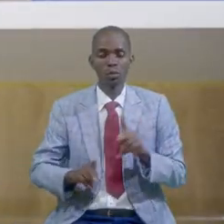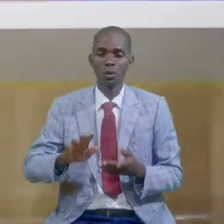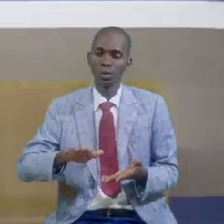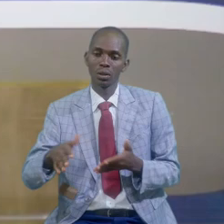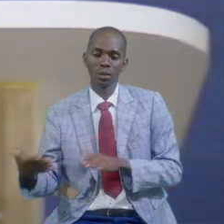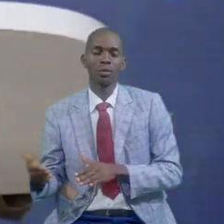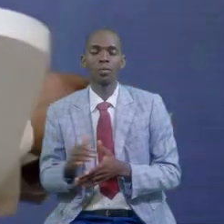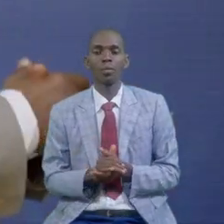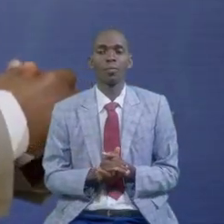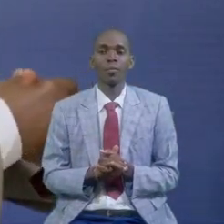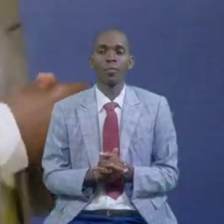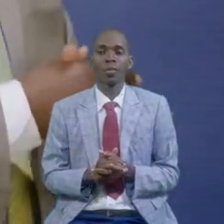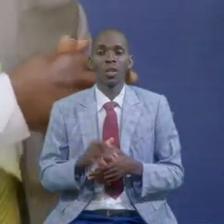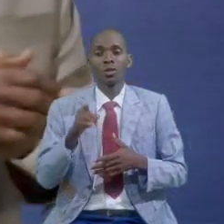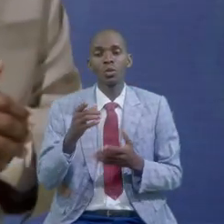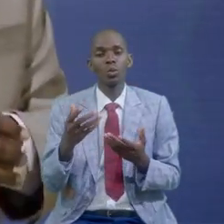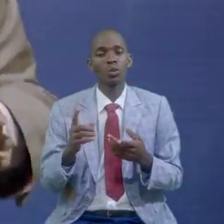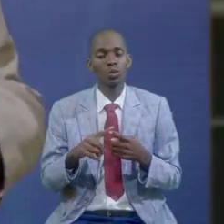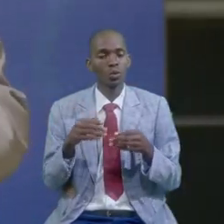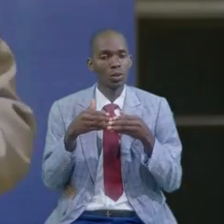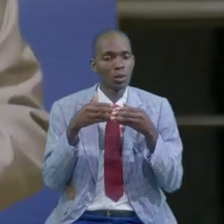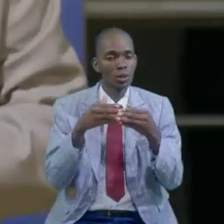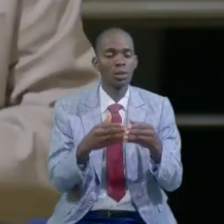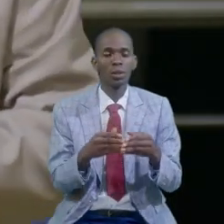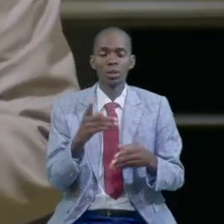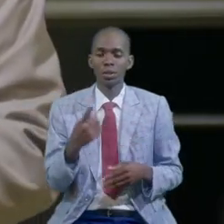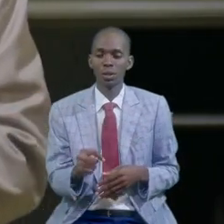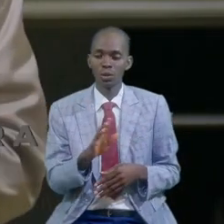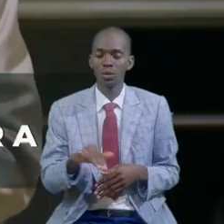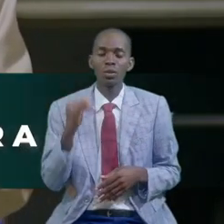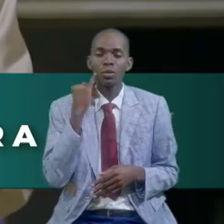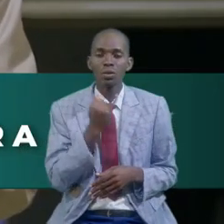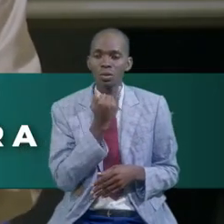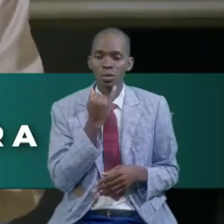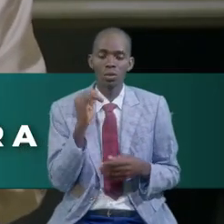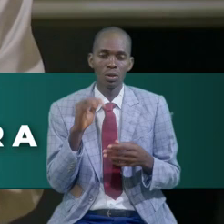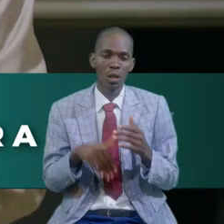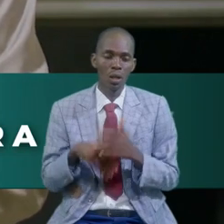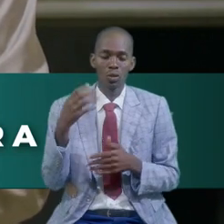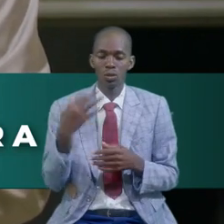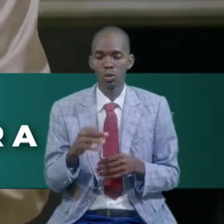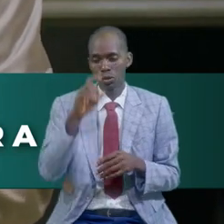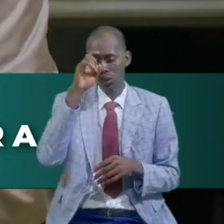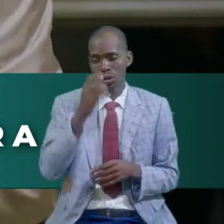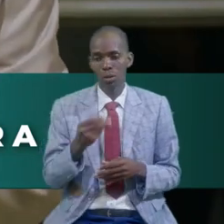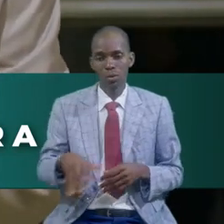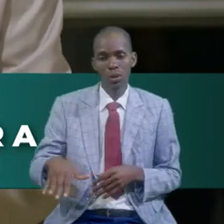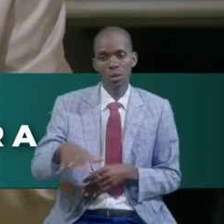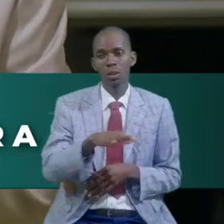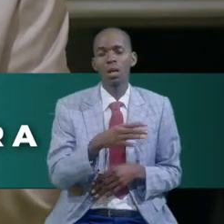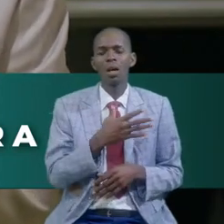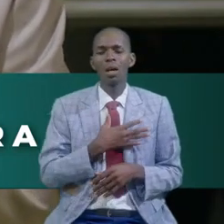the land of promise. And Pharaoh is not big enough, is not mighty enough